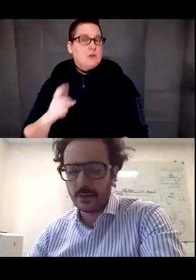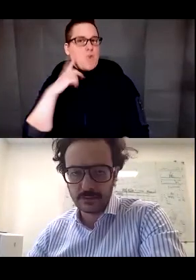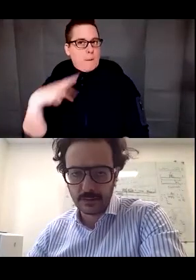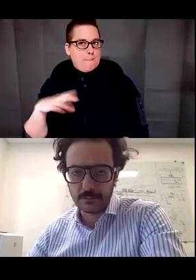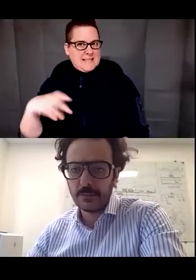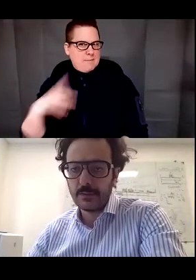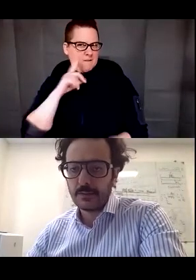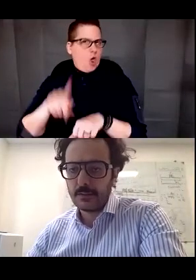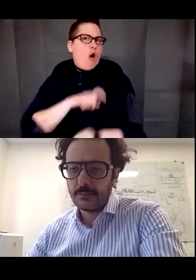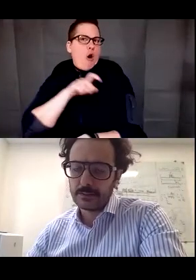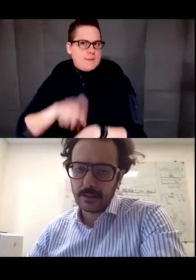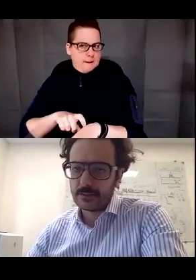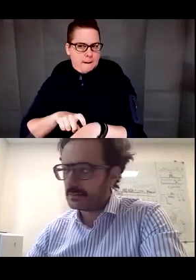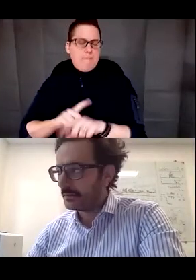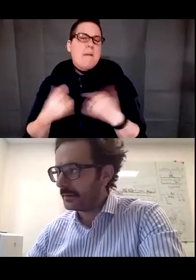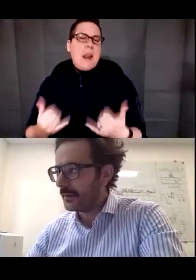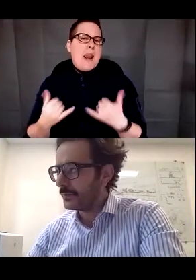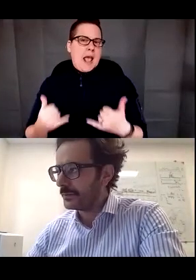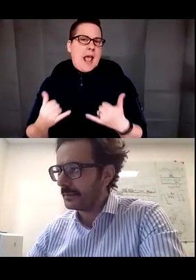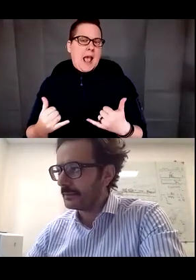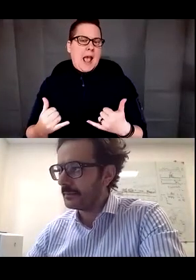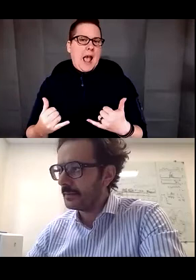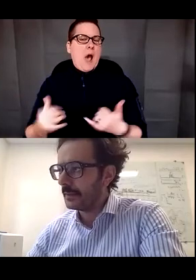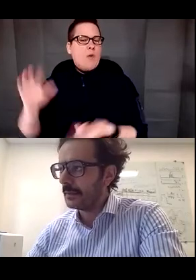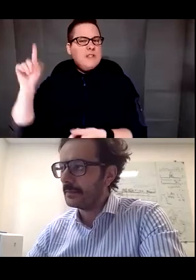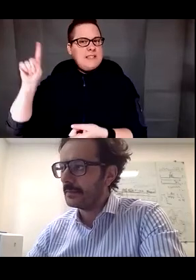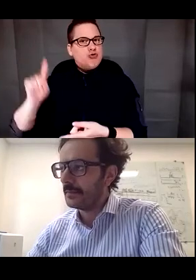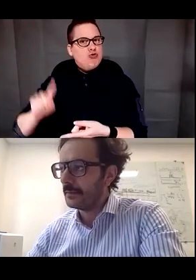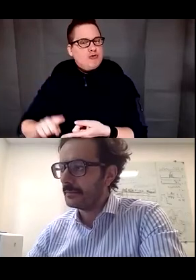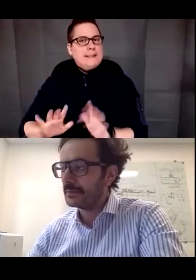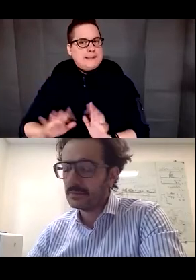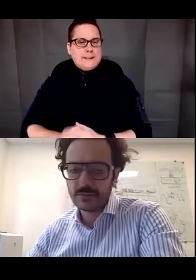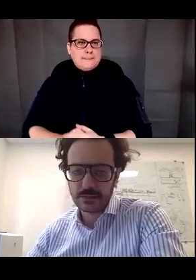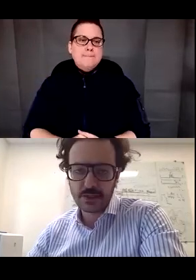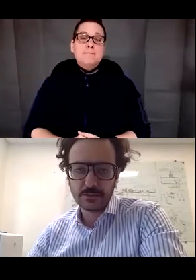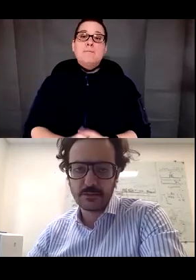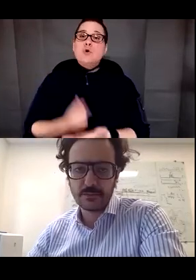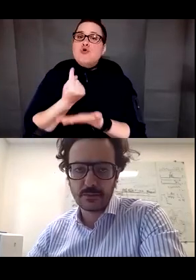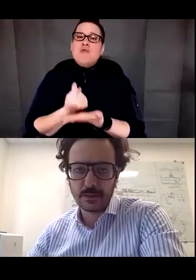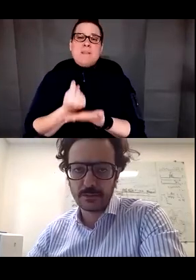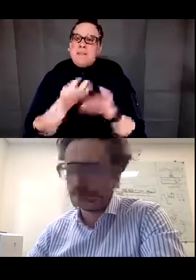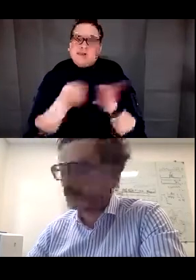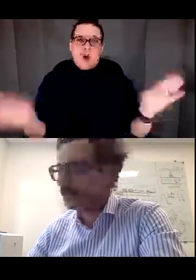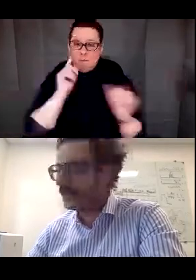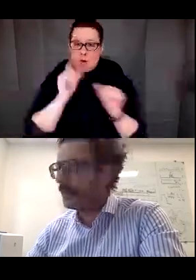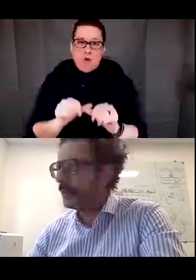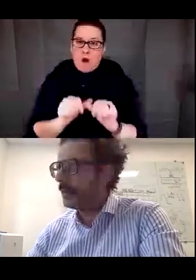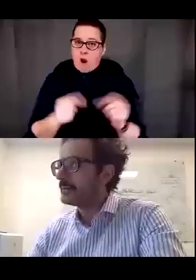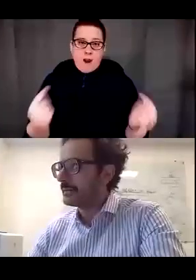for a long time, but now this is on a downward trend. And the treatments in general for chronic pain